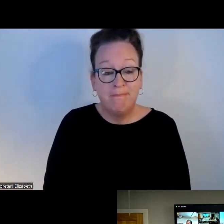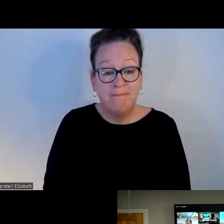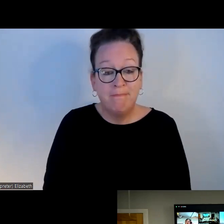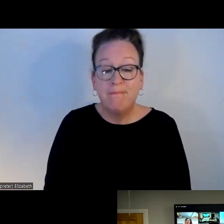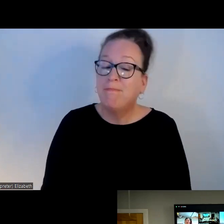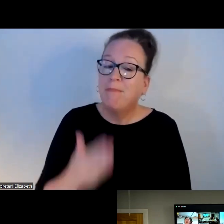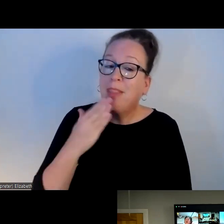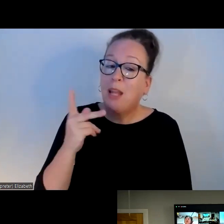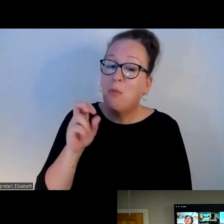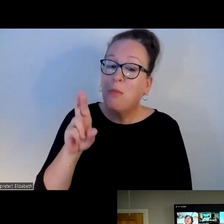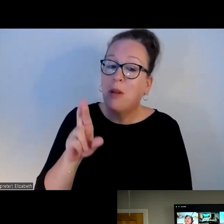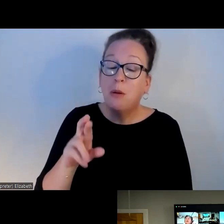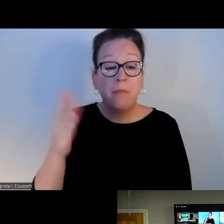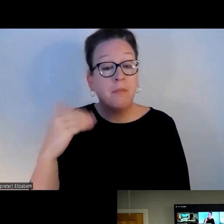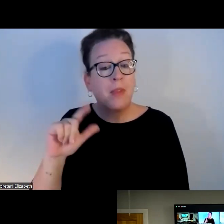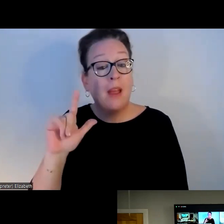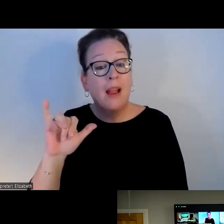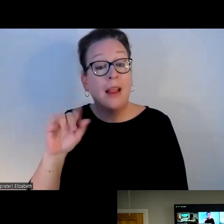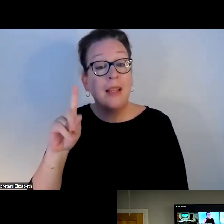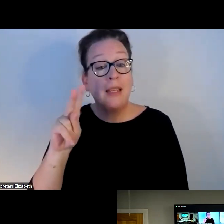Thanks, Peter. Lydia?